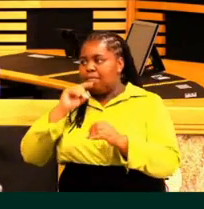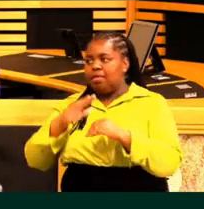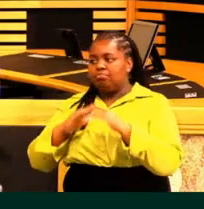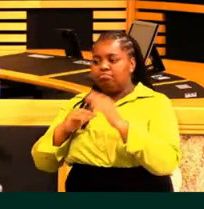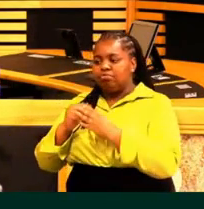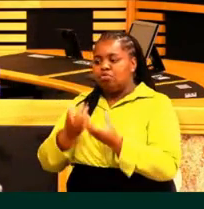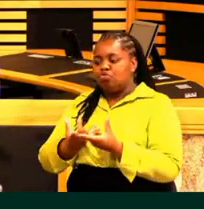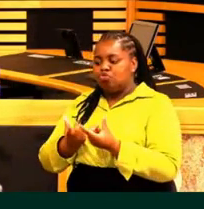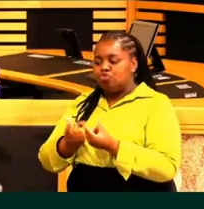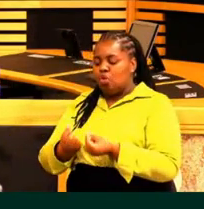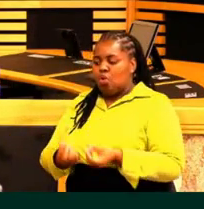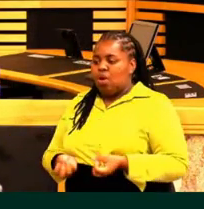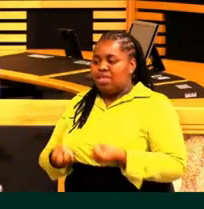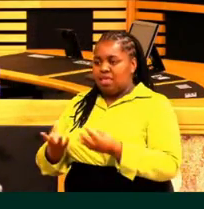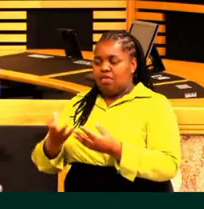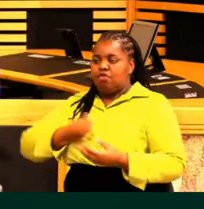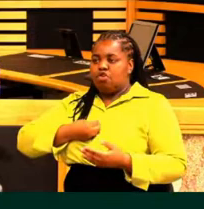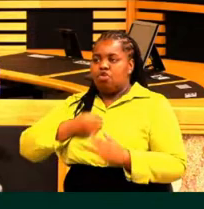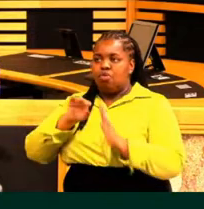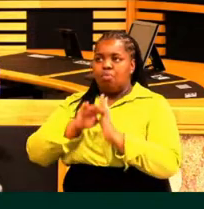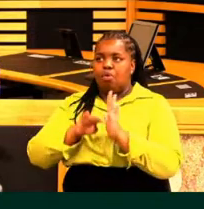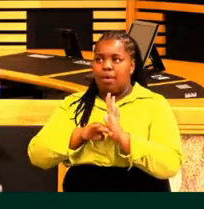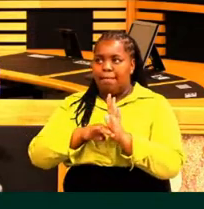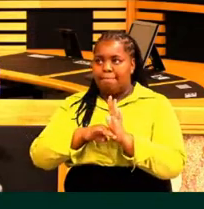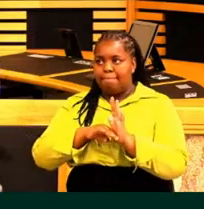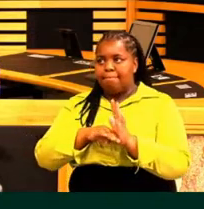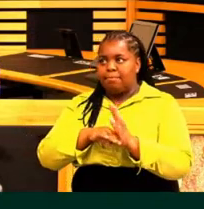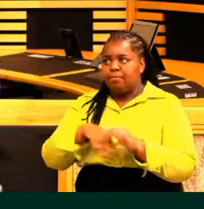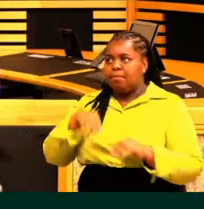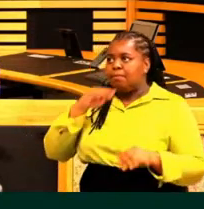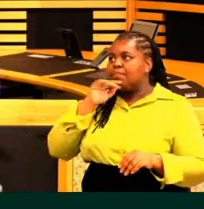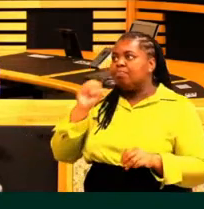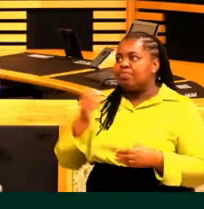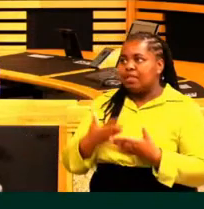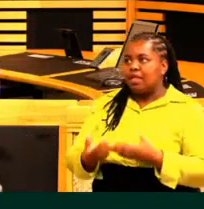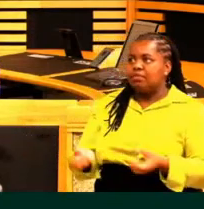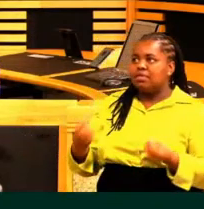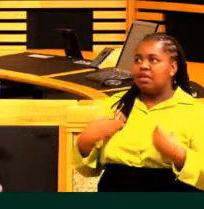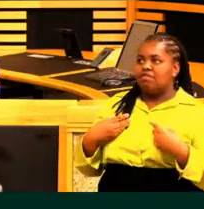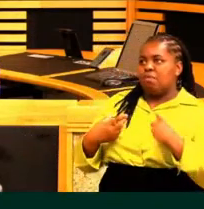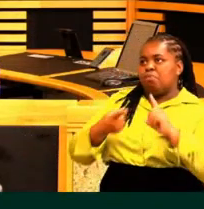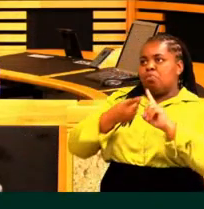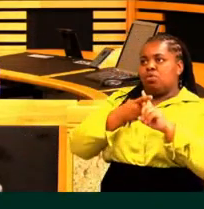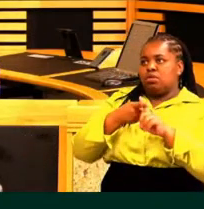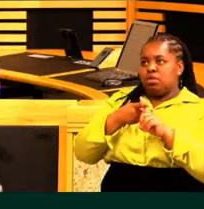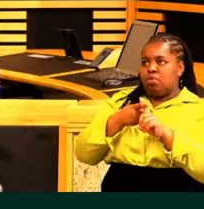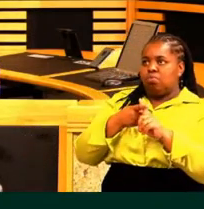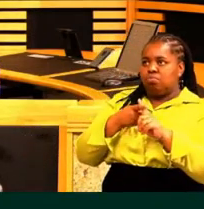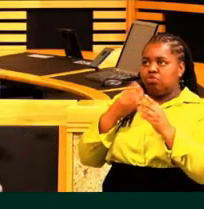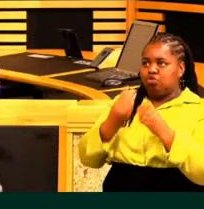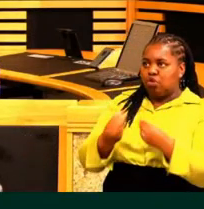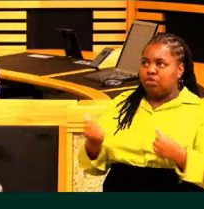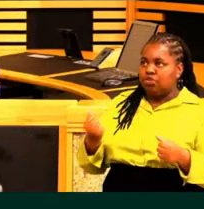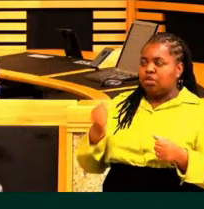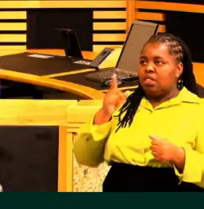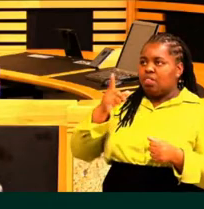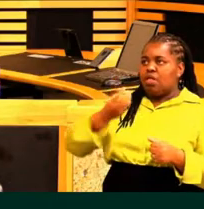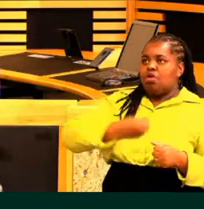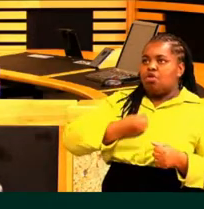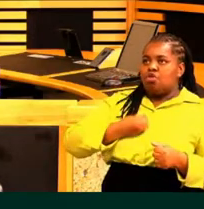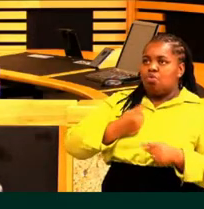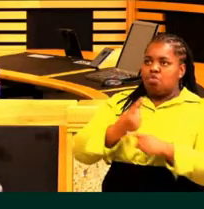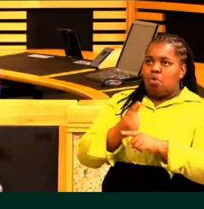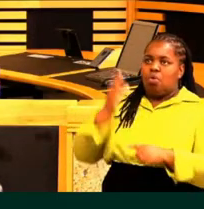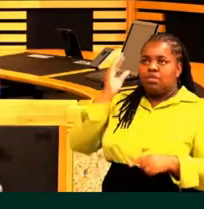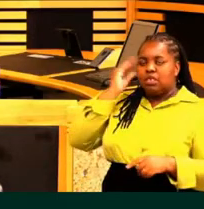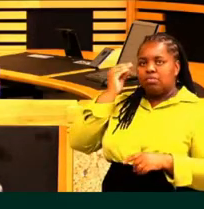programs repurposing these properties can result to Positive Solutions for the social issues that young people face